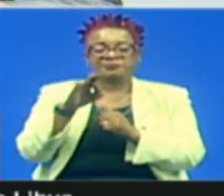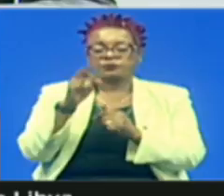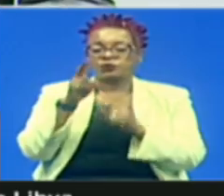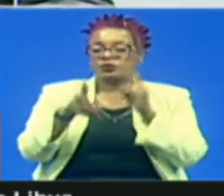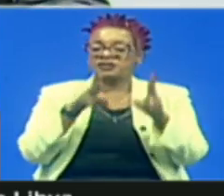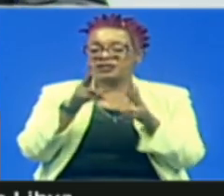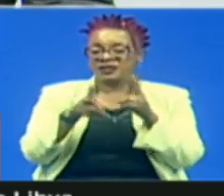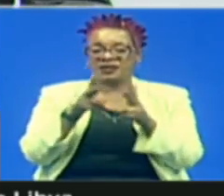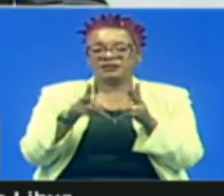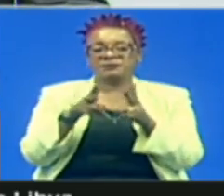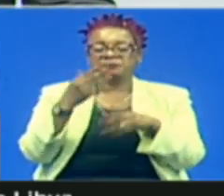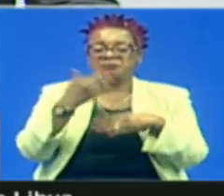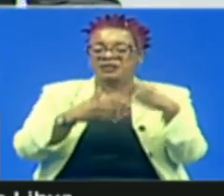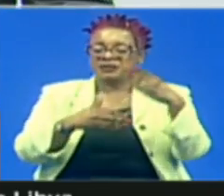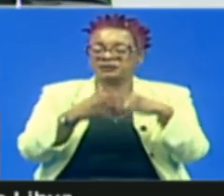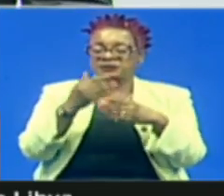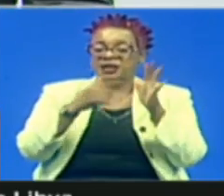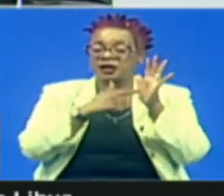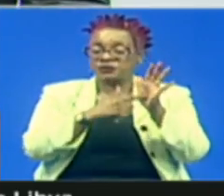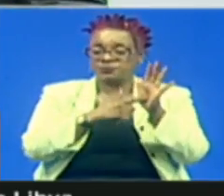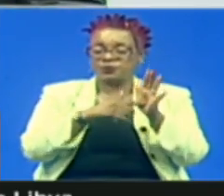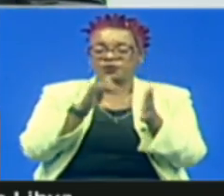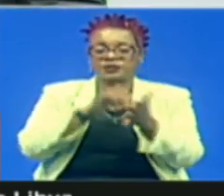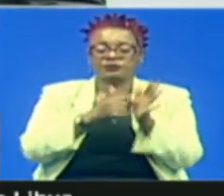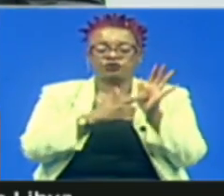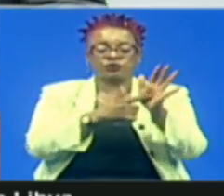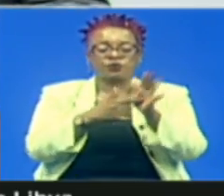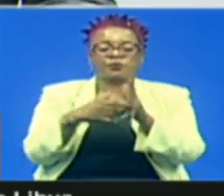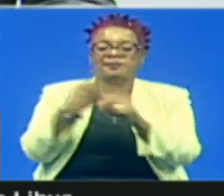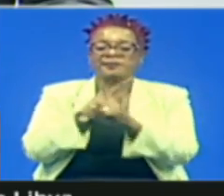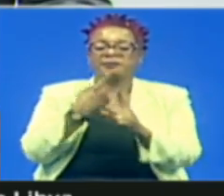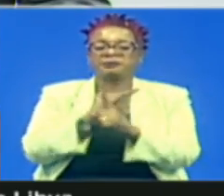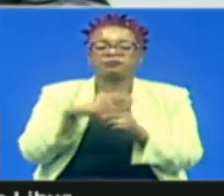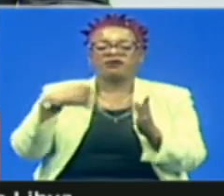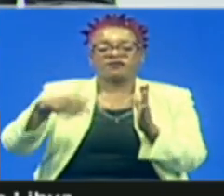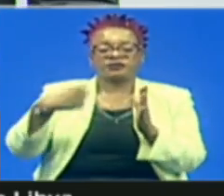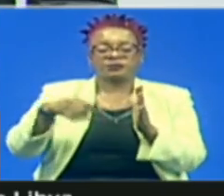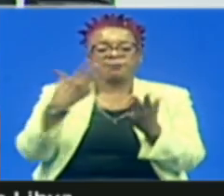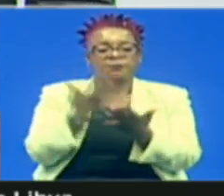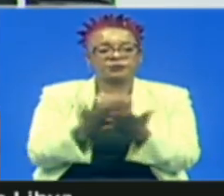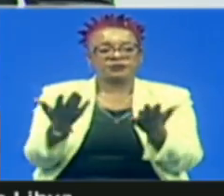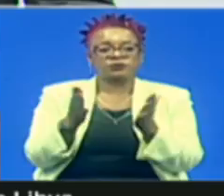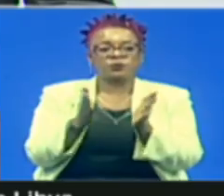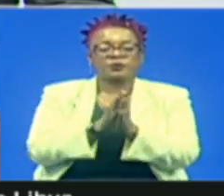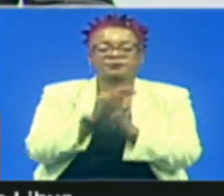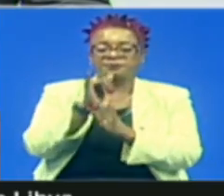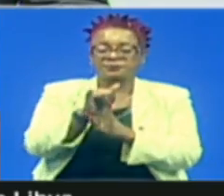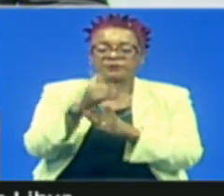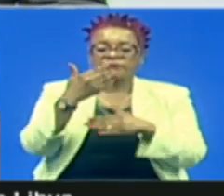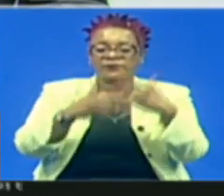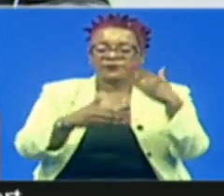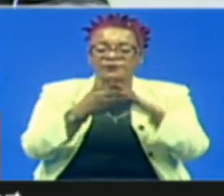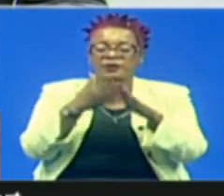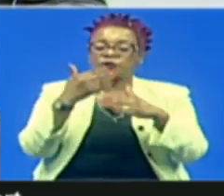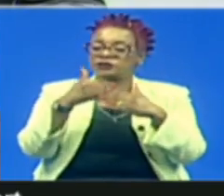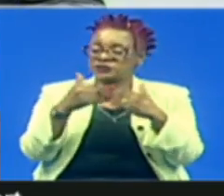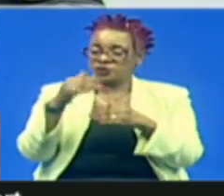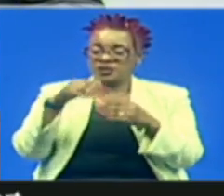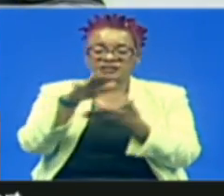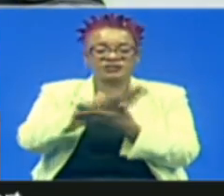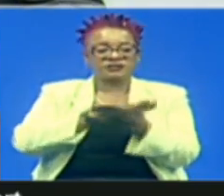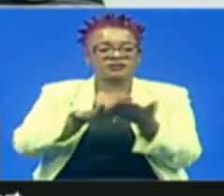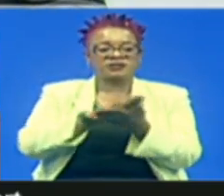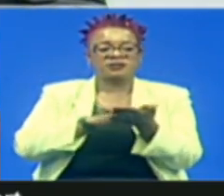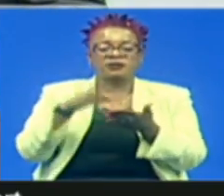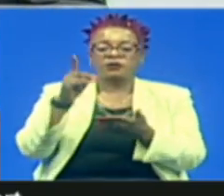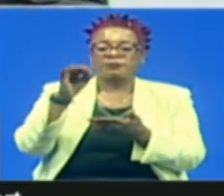22nd Build Expo Africa, an event which showcases various manufactured products with a bias towards the building and construction industry. The dominant